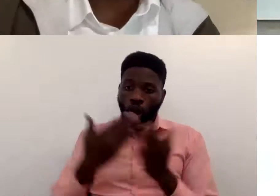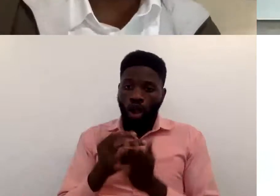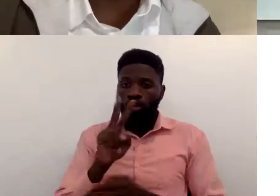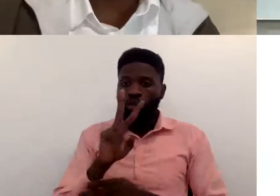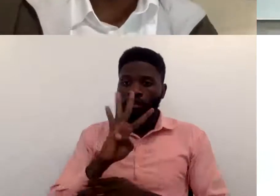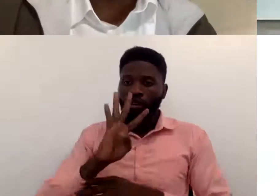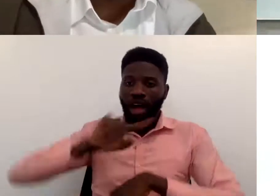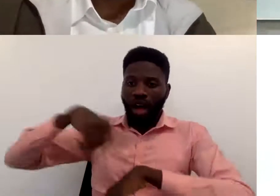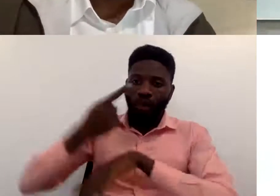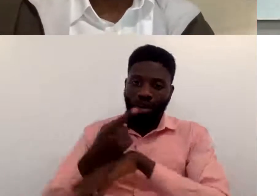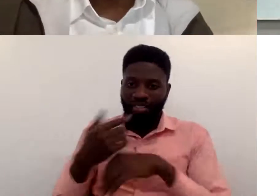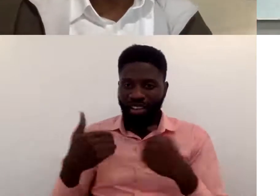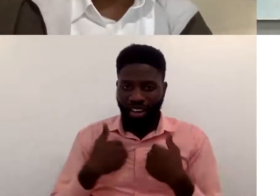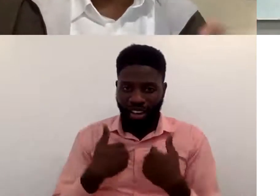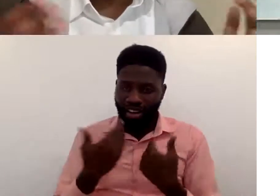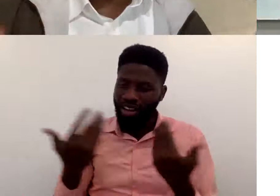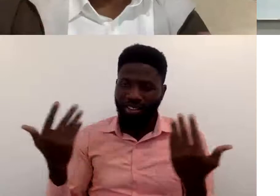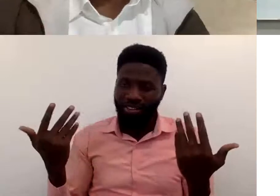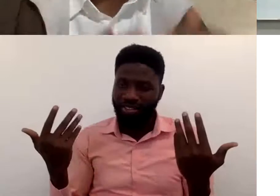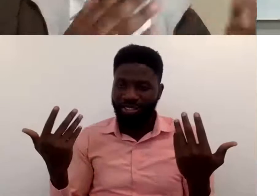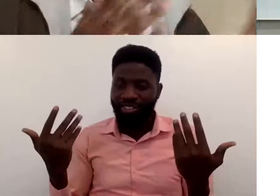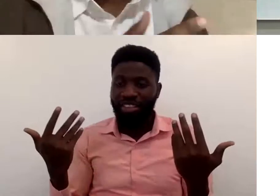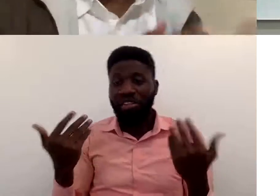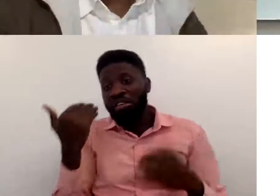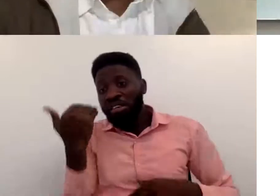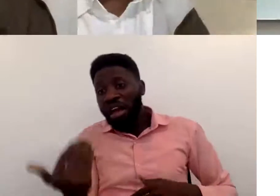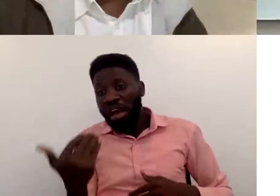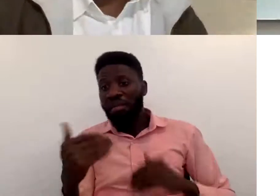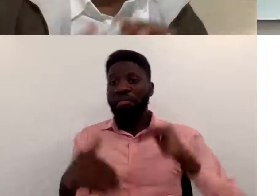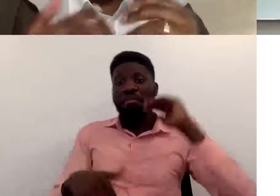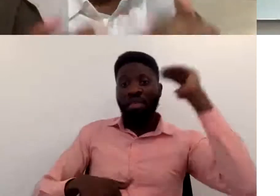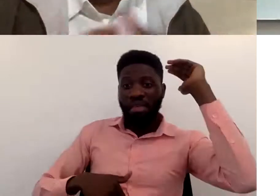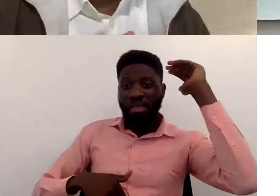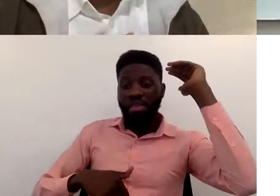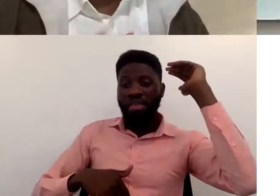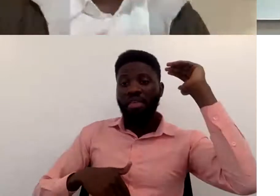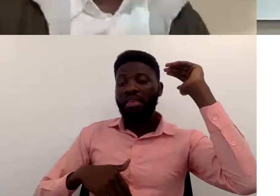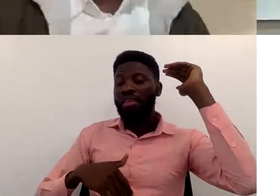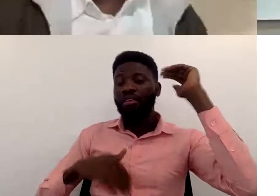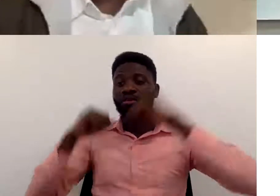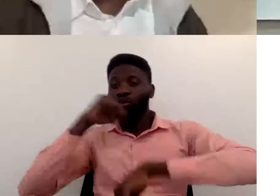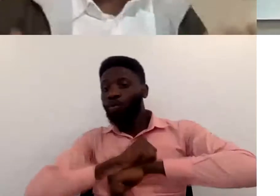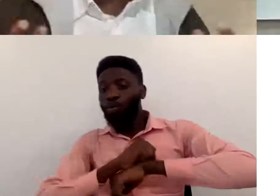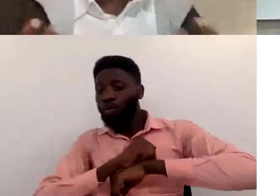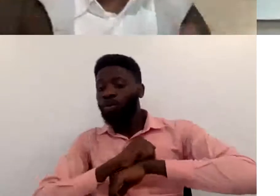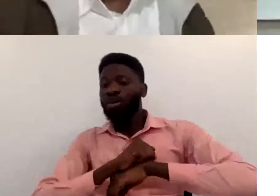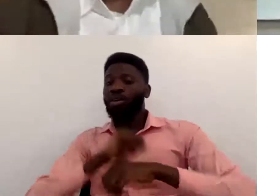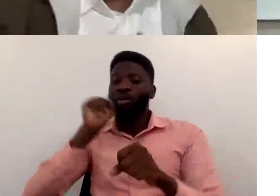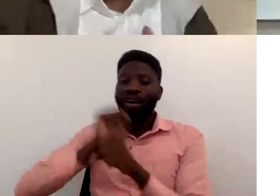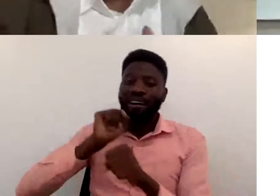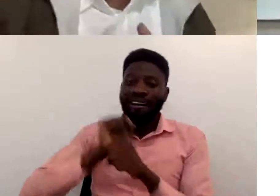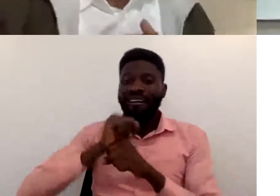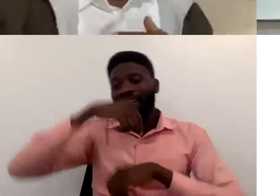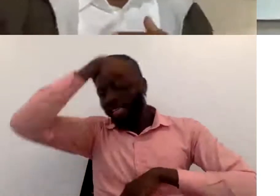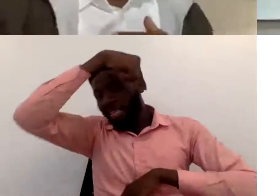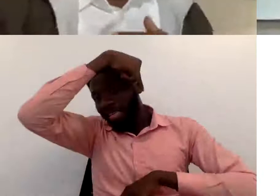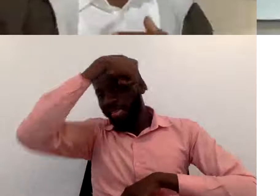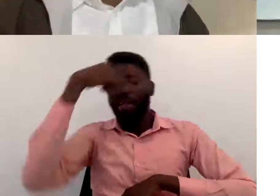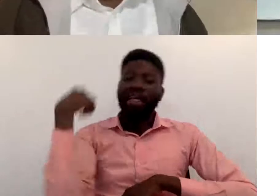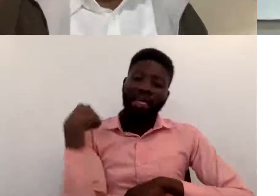Yeah, be it young, small, be it guys in school, guys who've just graduated, us in the